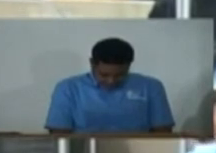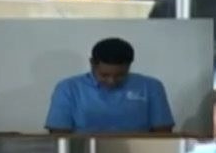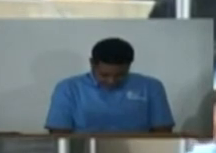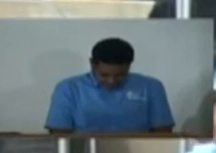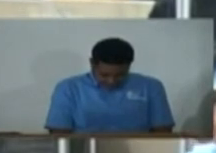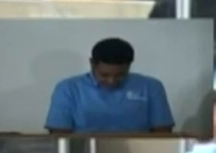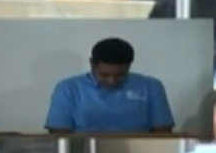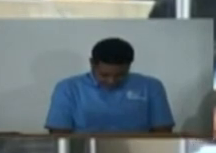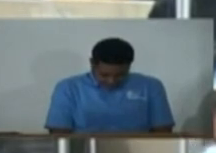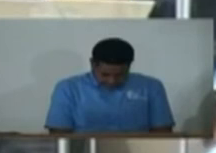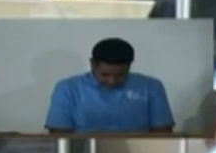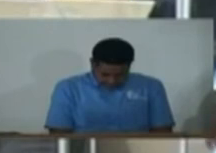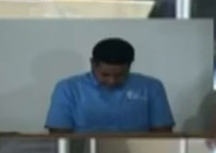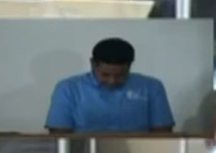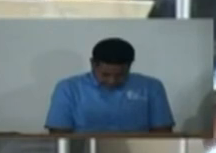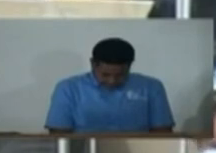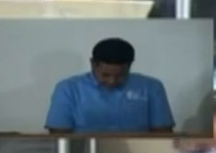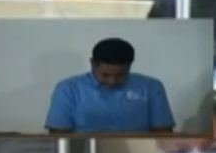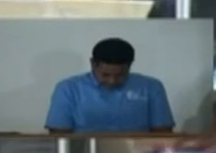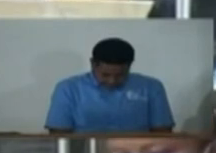Madam Speaker, is that we are trying our best.